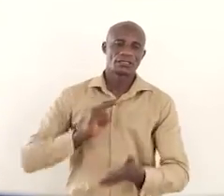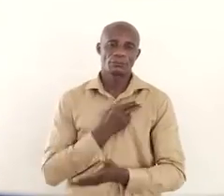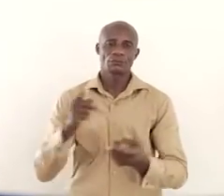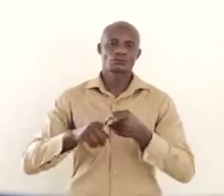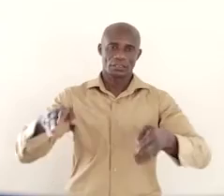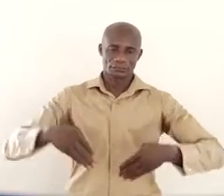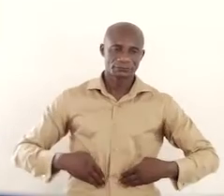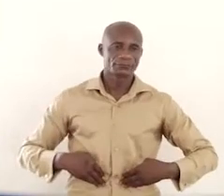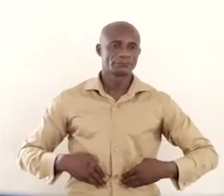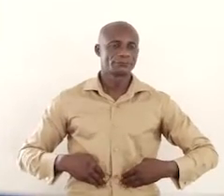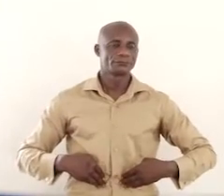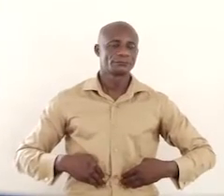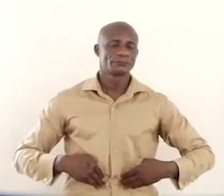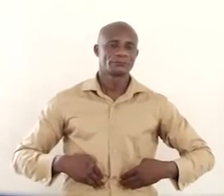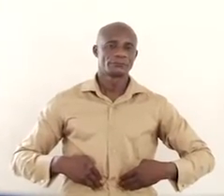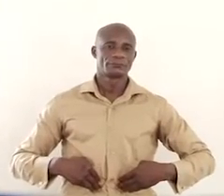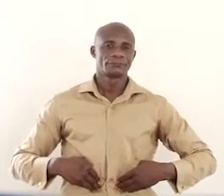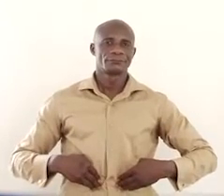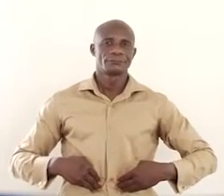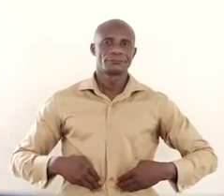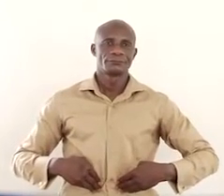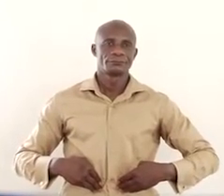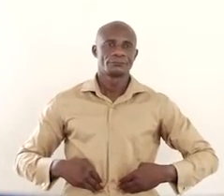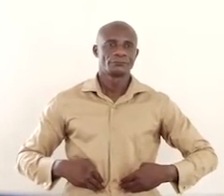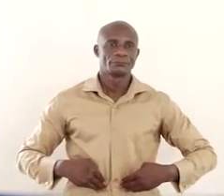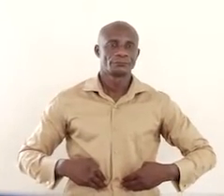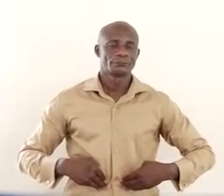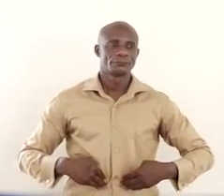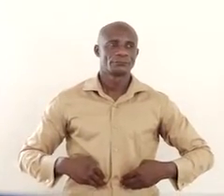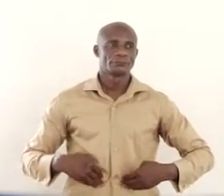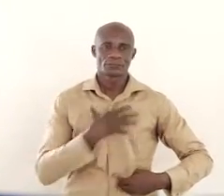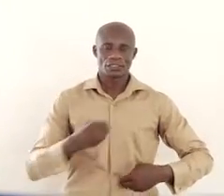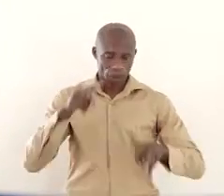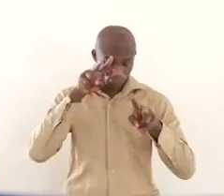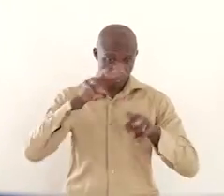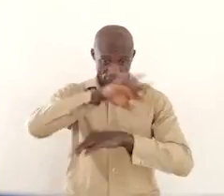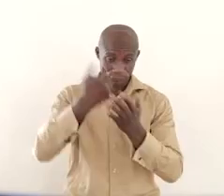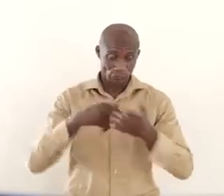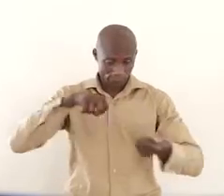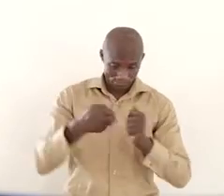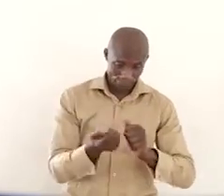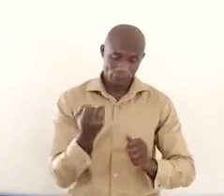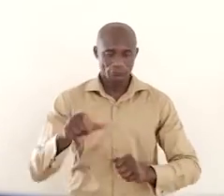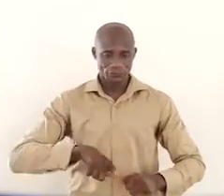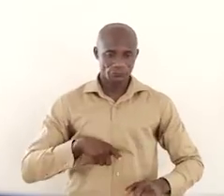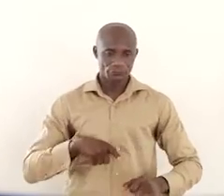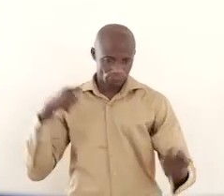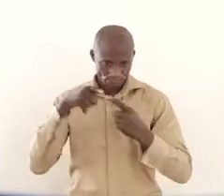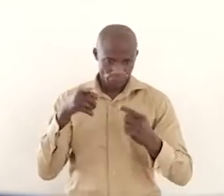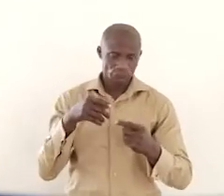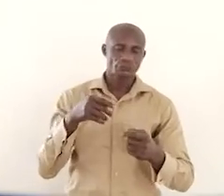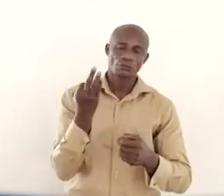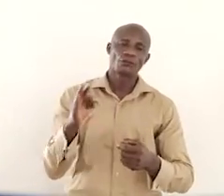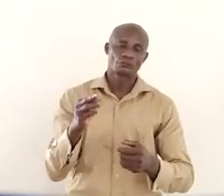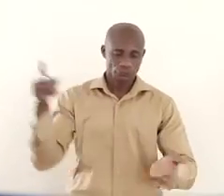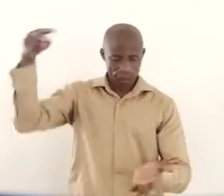Help us to embrace and look at all the problems of our life from point of